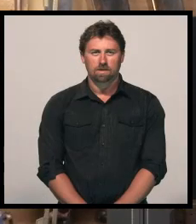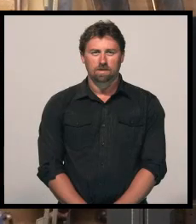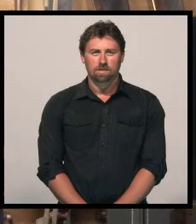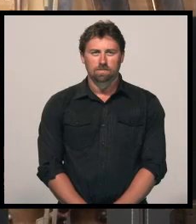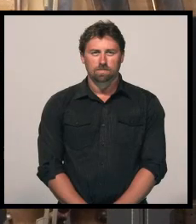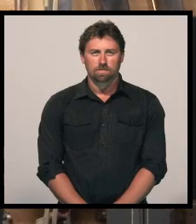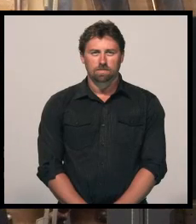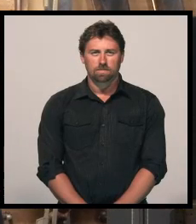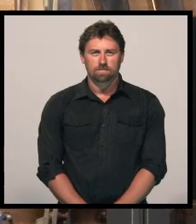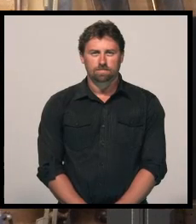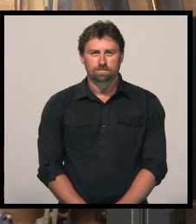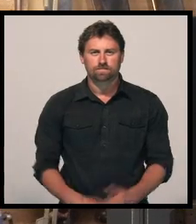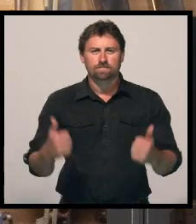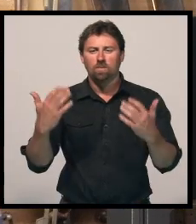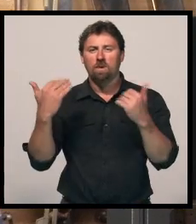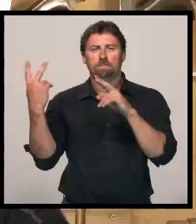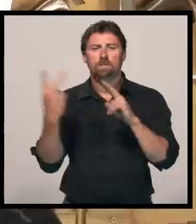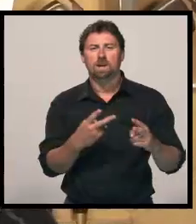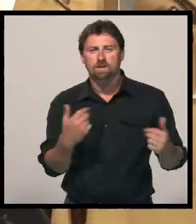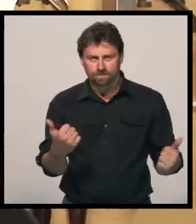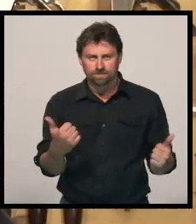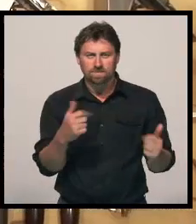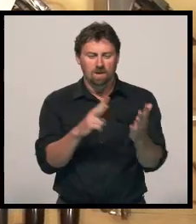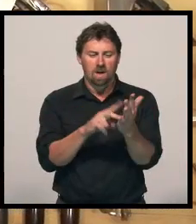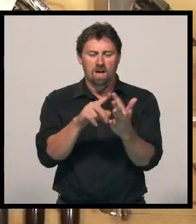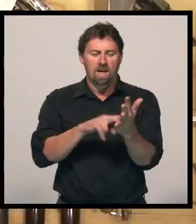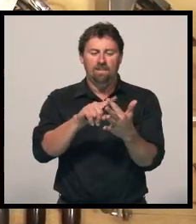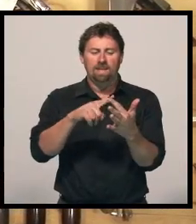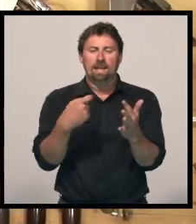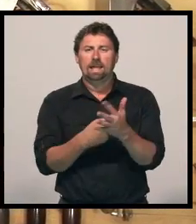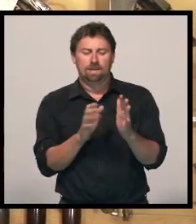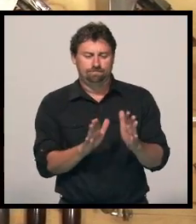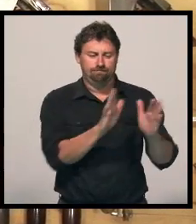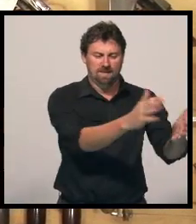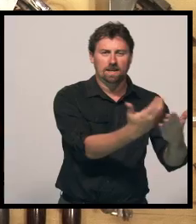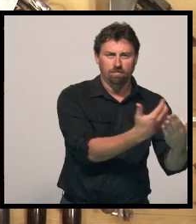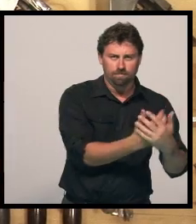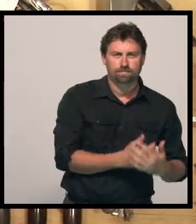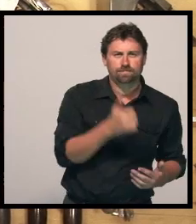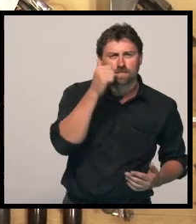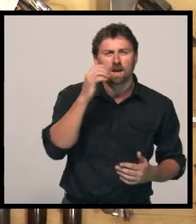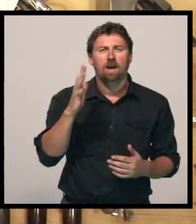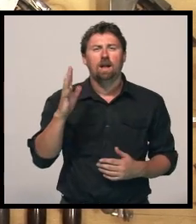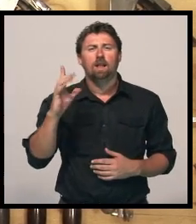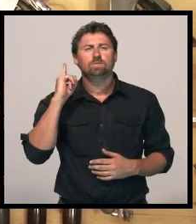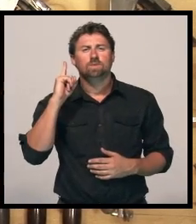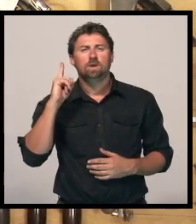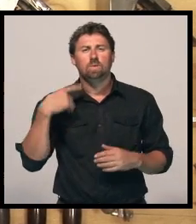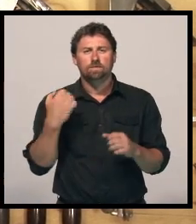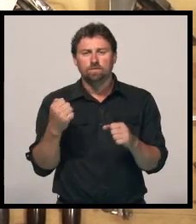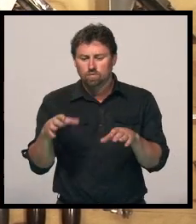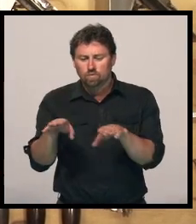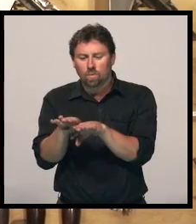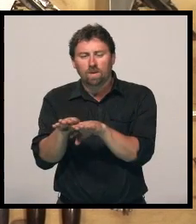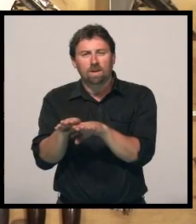Hi, welcome back. Well, that's it for the veneered box. Last week, what we did was we joined two bits of timber together to make the raised panel. And